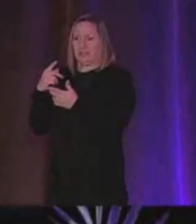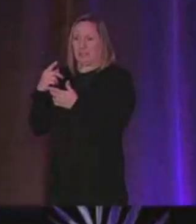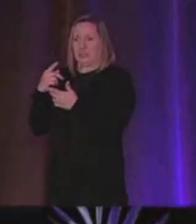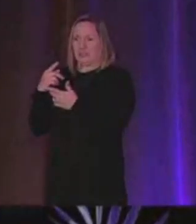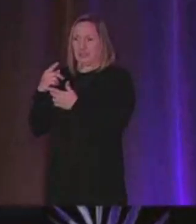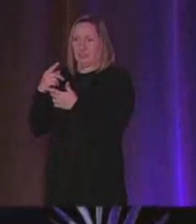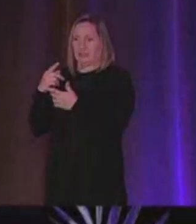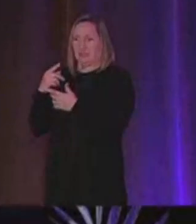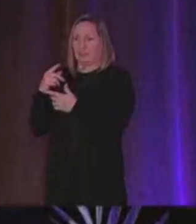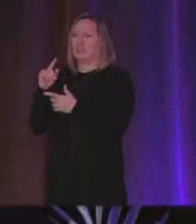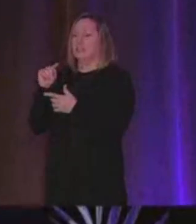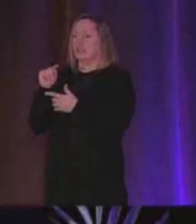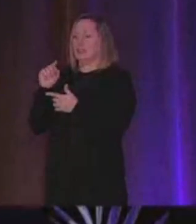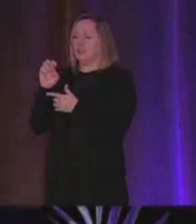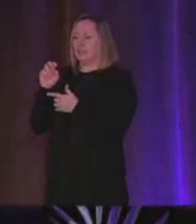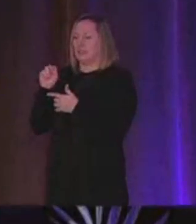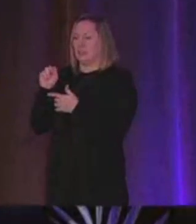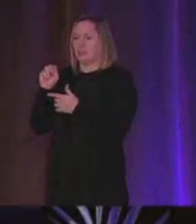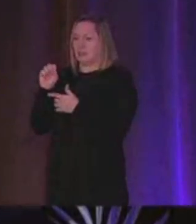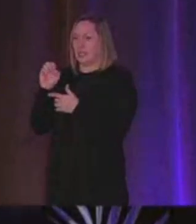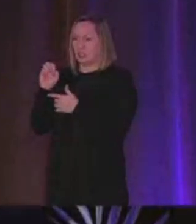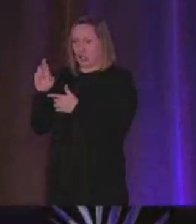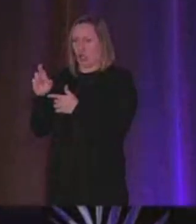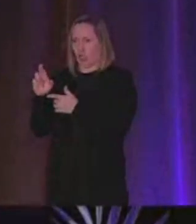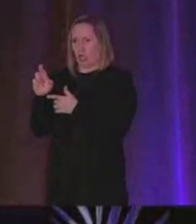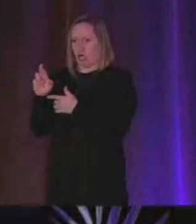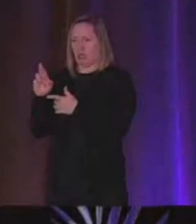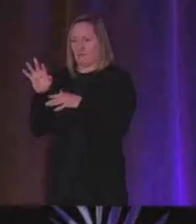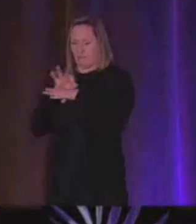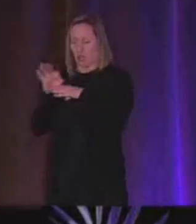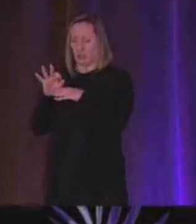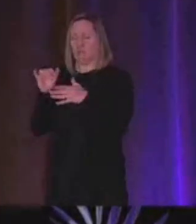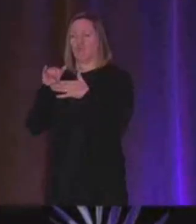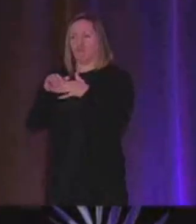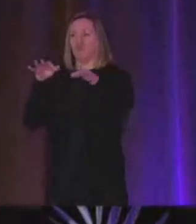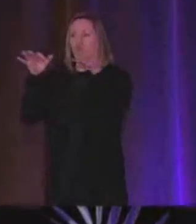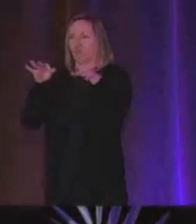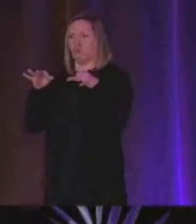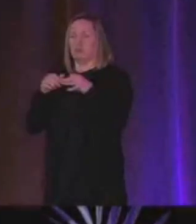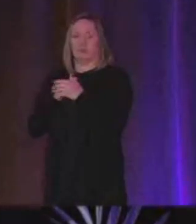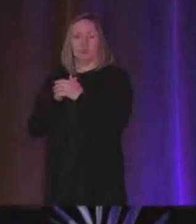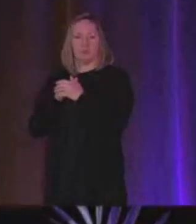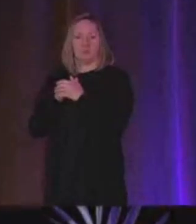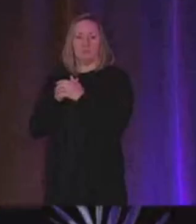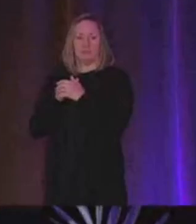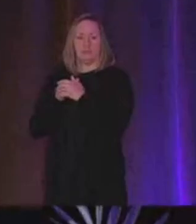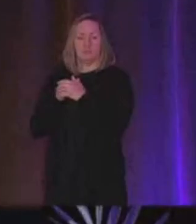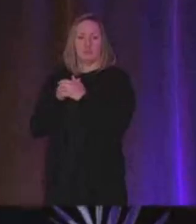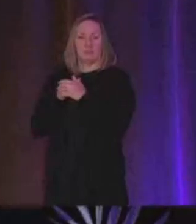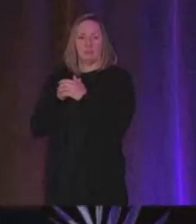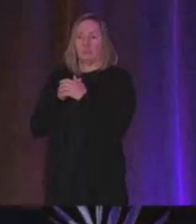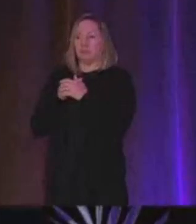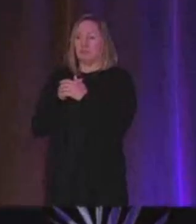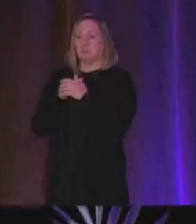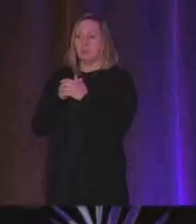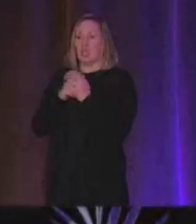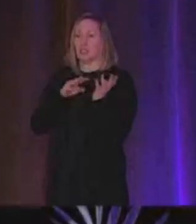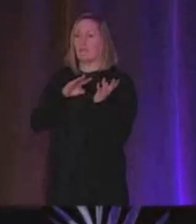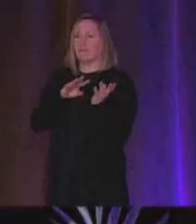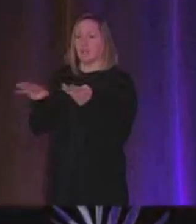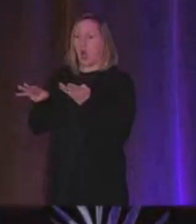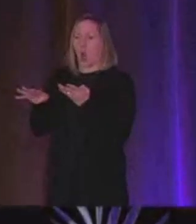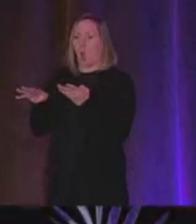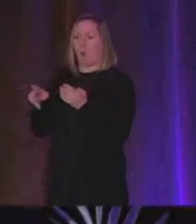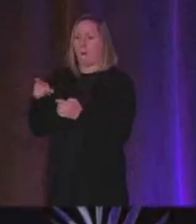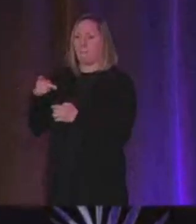tensor function and passing in the float, which is float parameter. And next, here I'll be applying